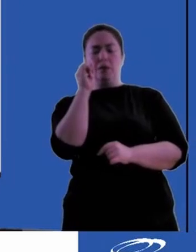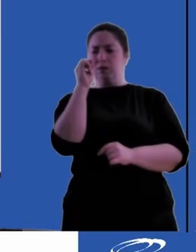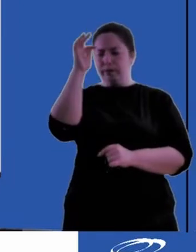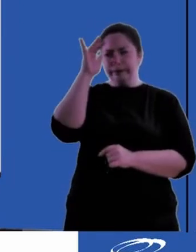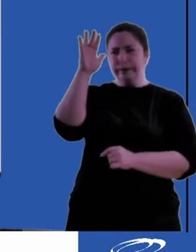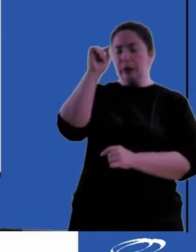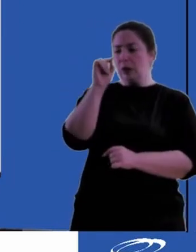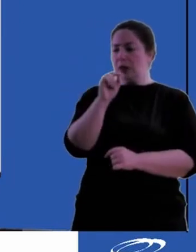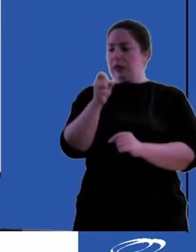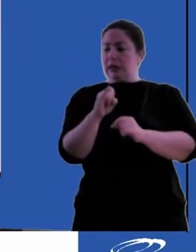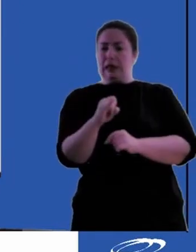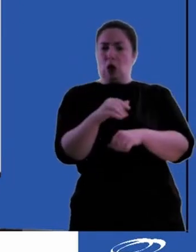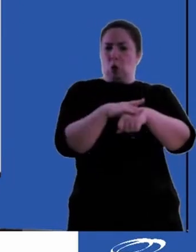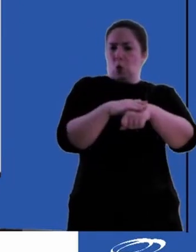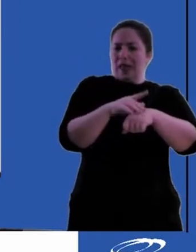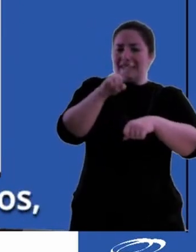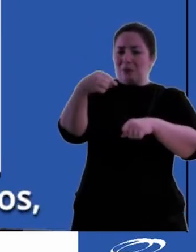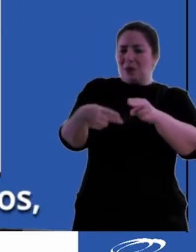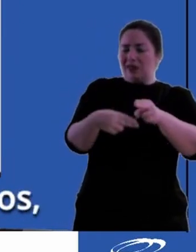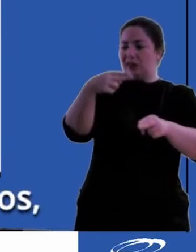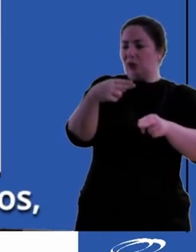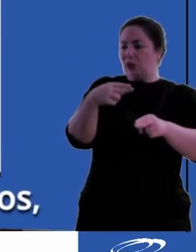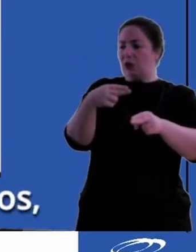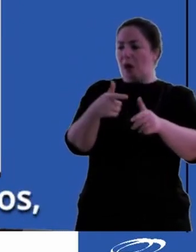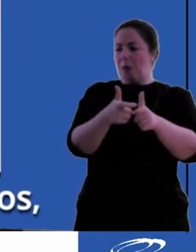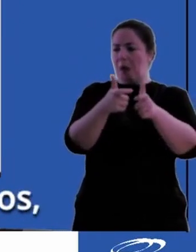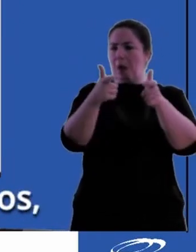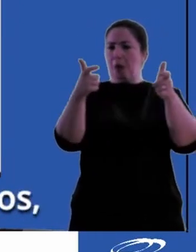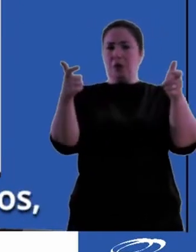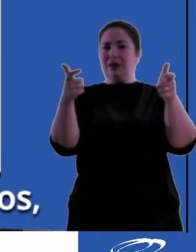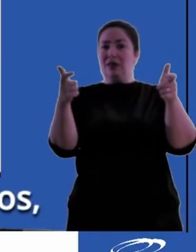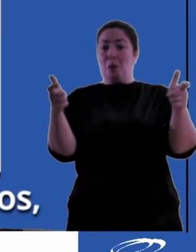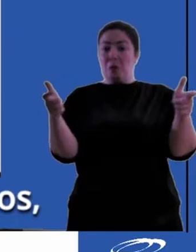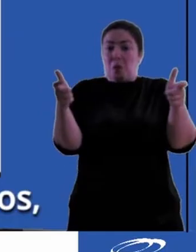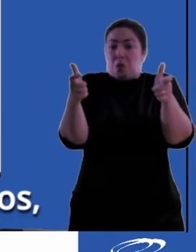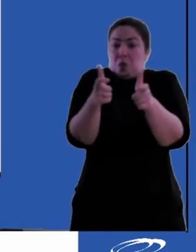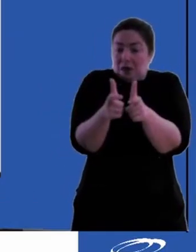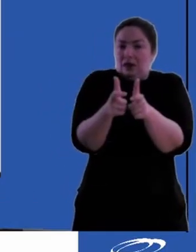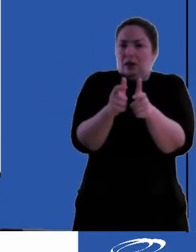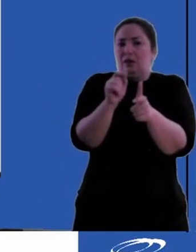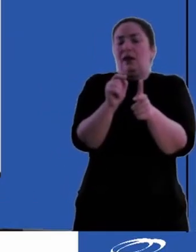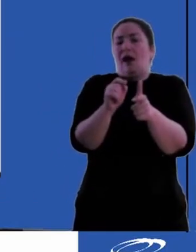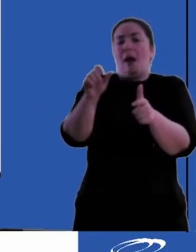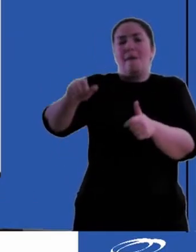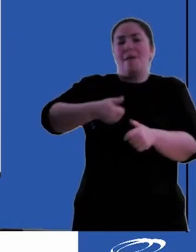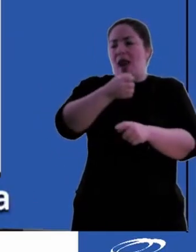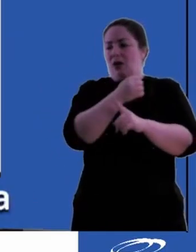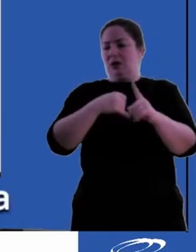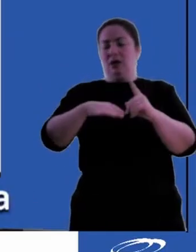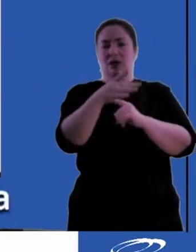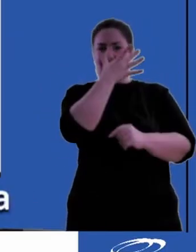disease unto itself, a disease that needs its own diagnostics, separate from the diagnostics that we might